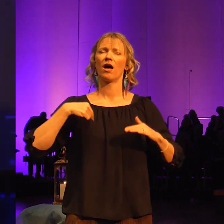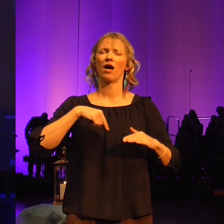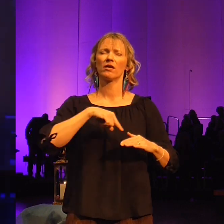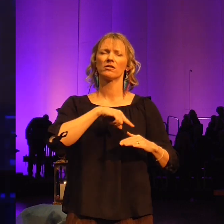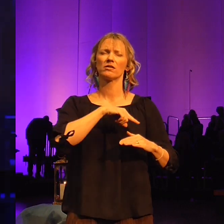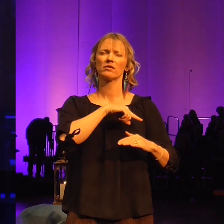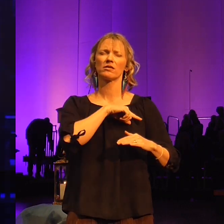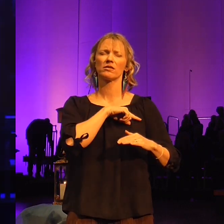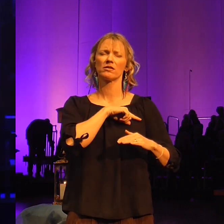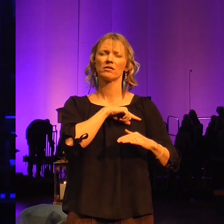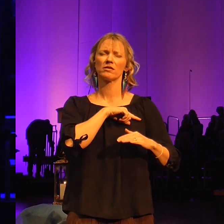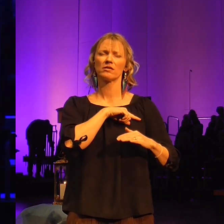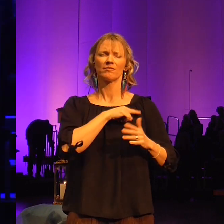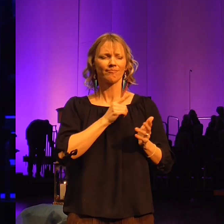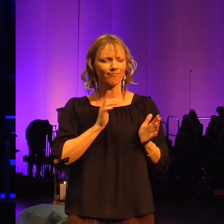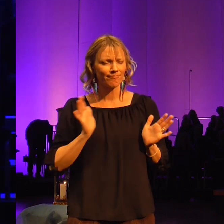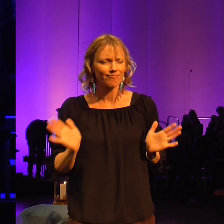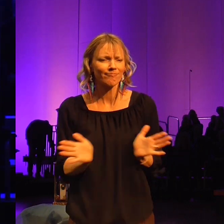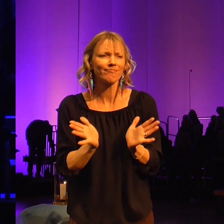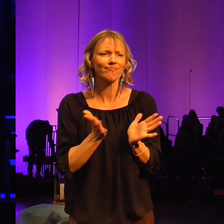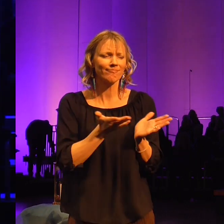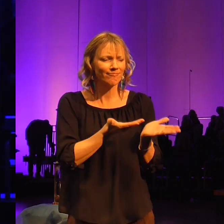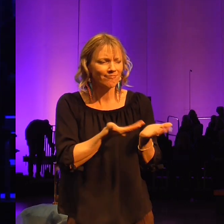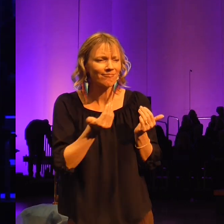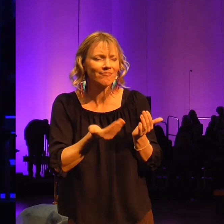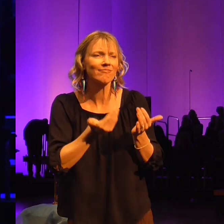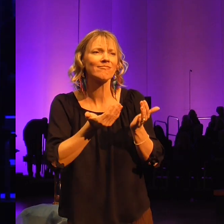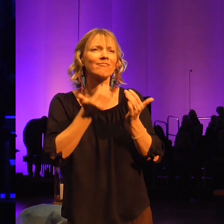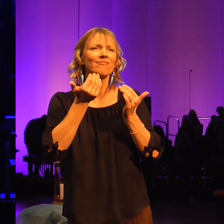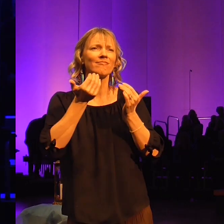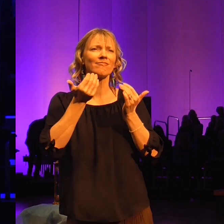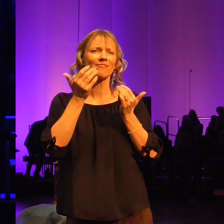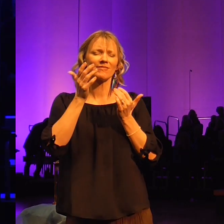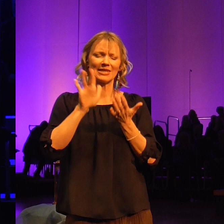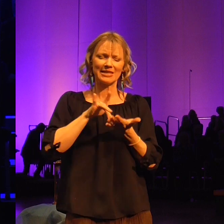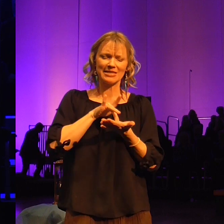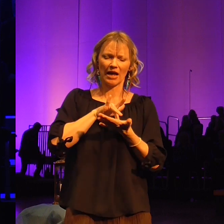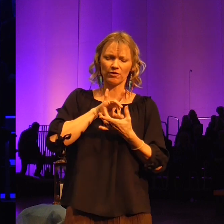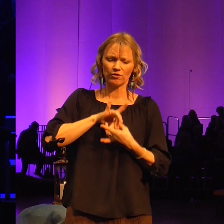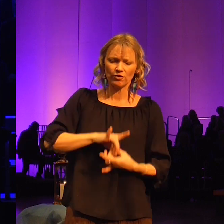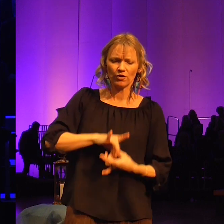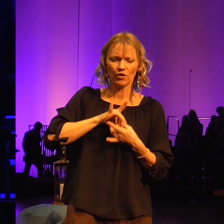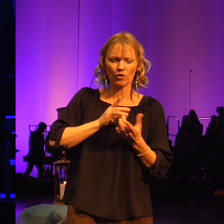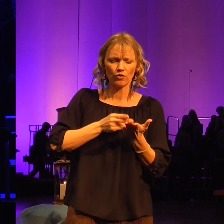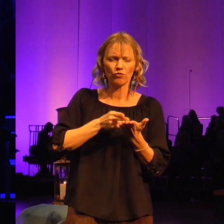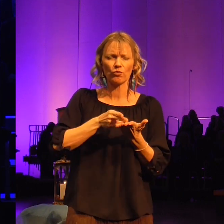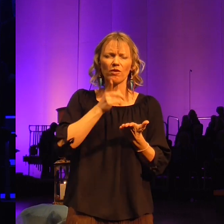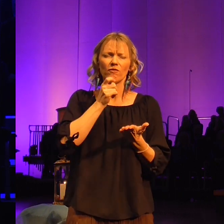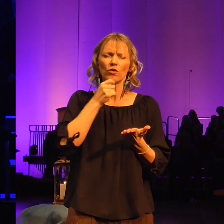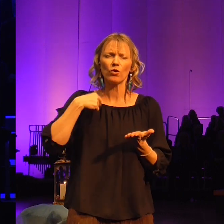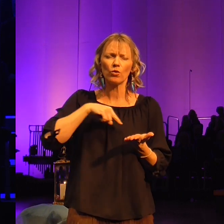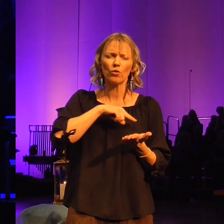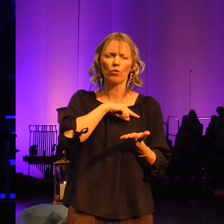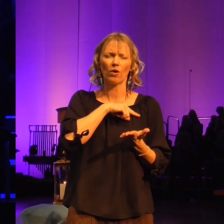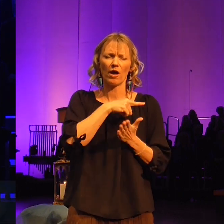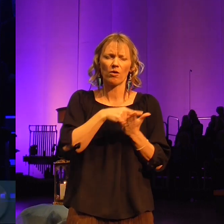beckoning us into the center of the truth of who and what we are.